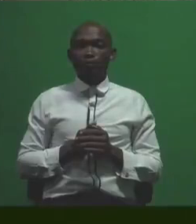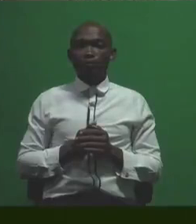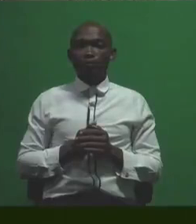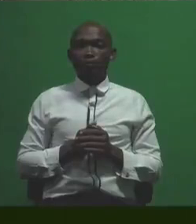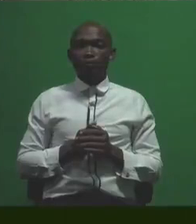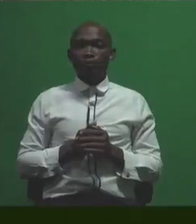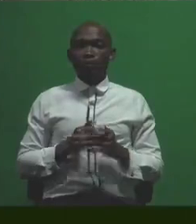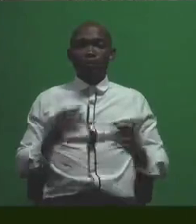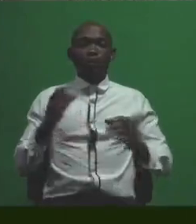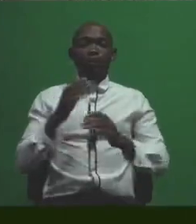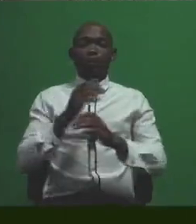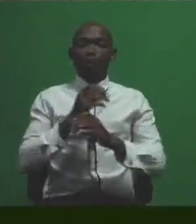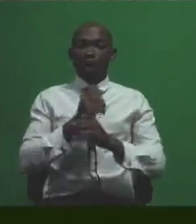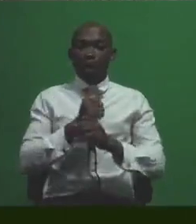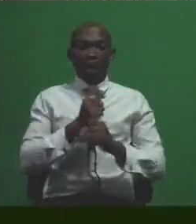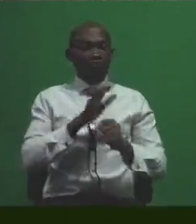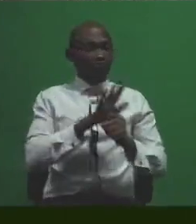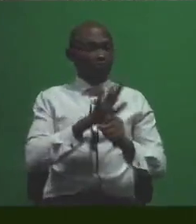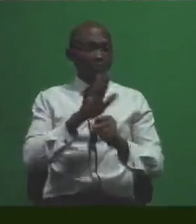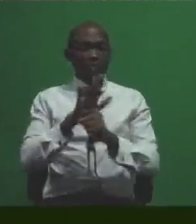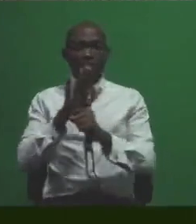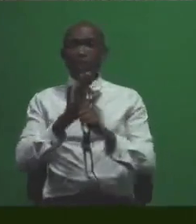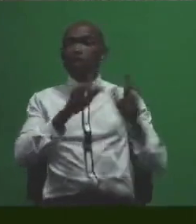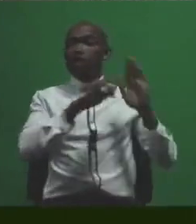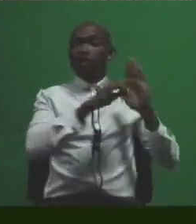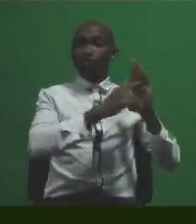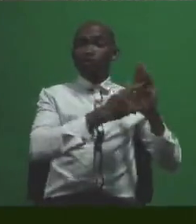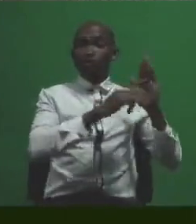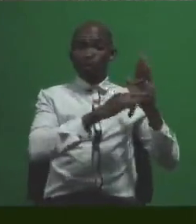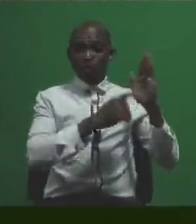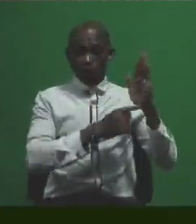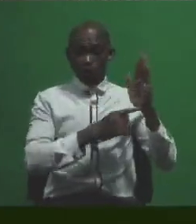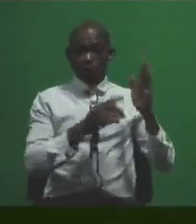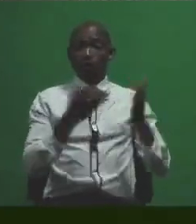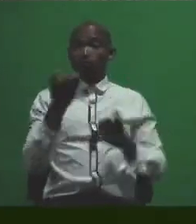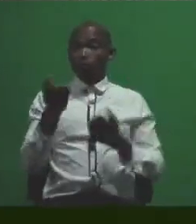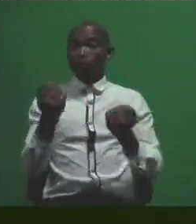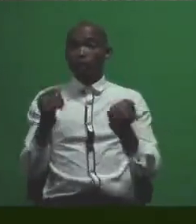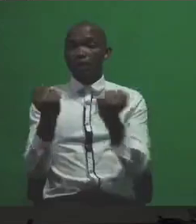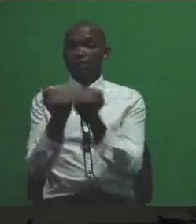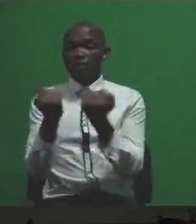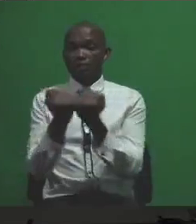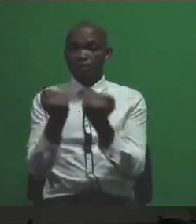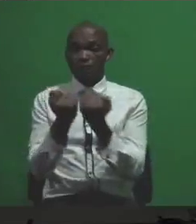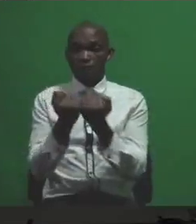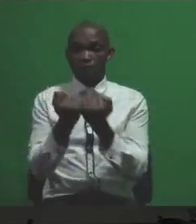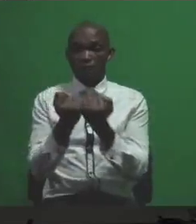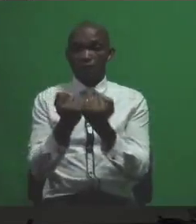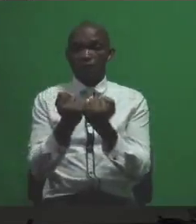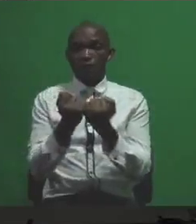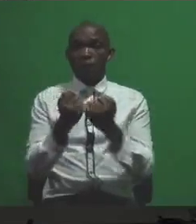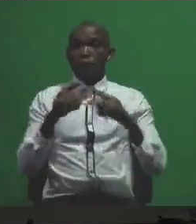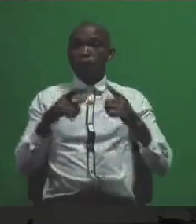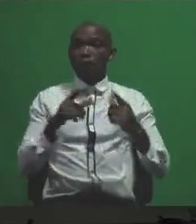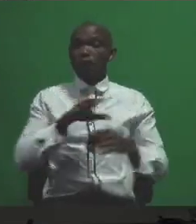So we have a lot of laboratory rules that we can make. Make sure that they